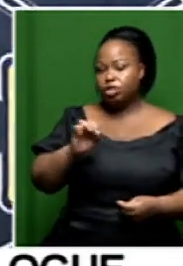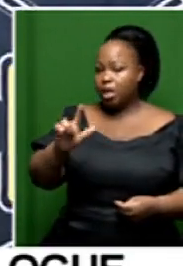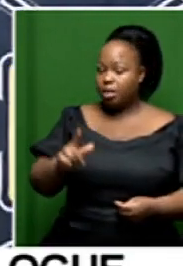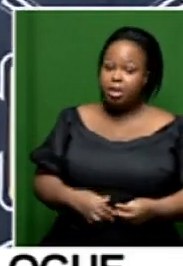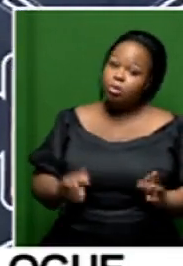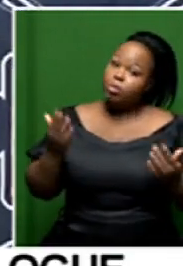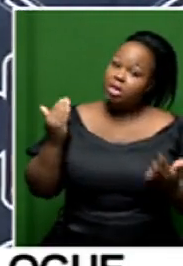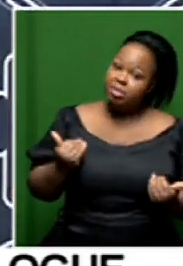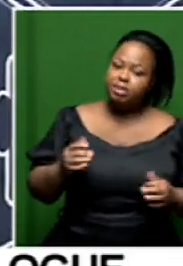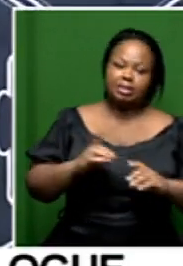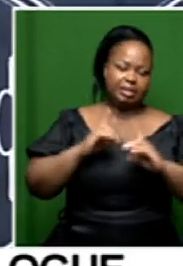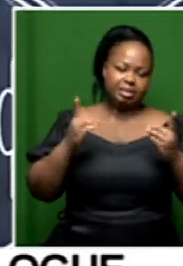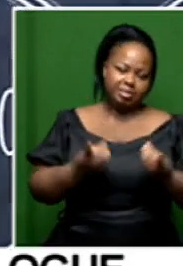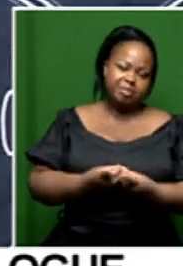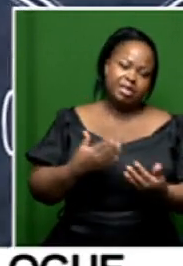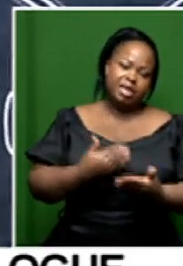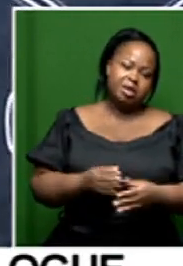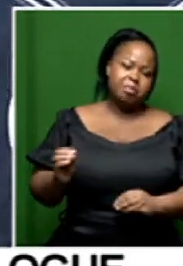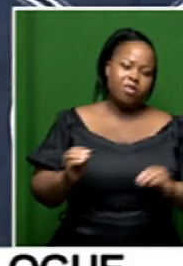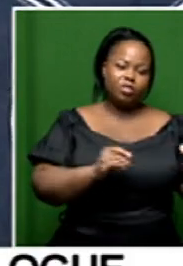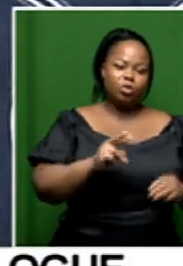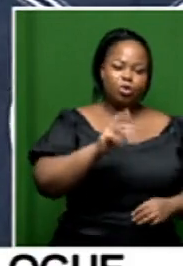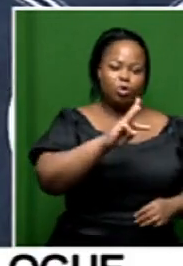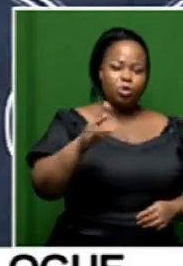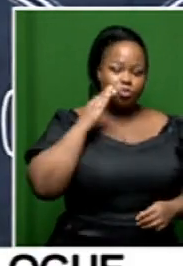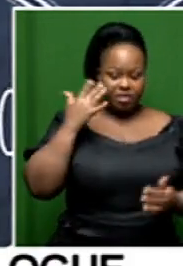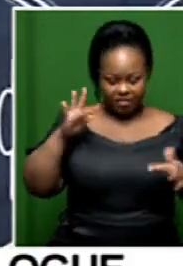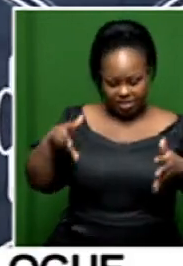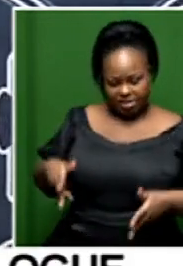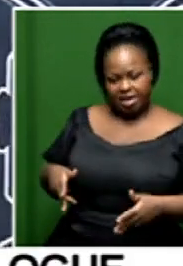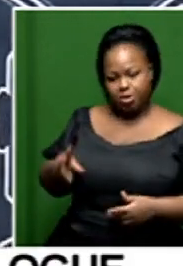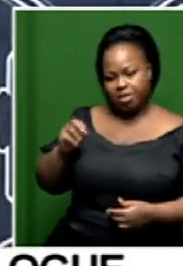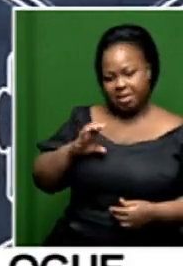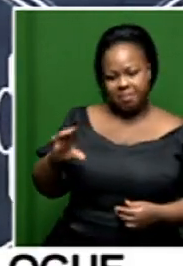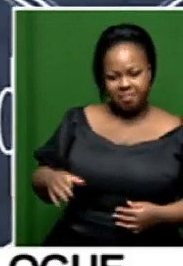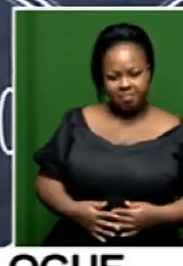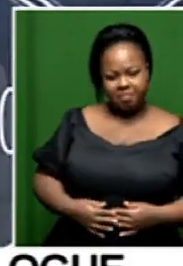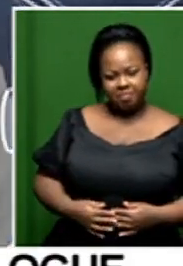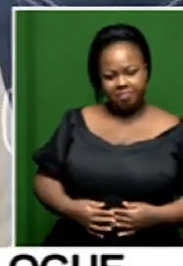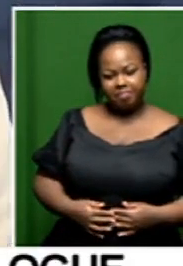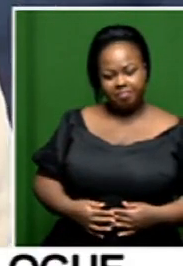department will be moving to the northwest after the Northern Cape.